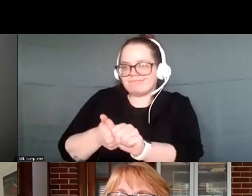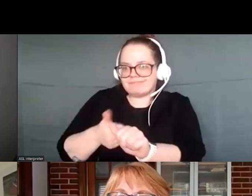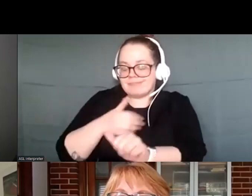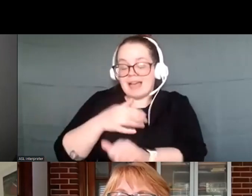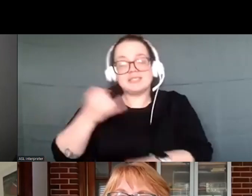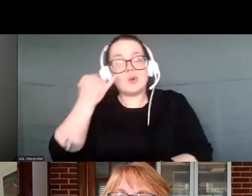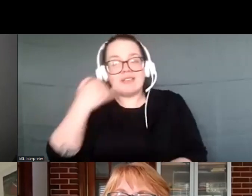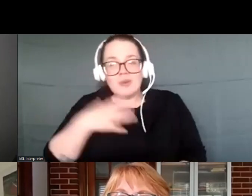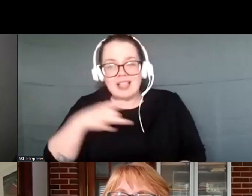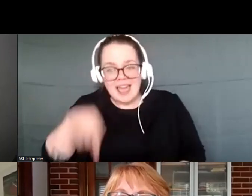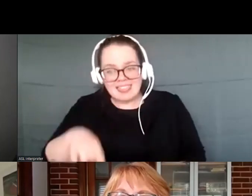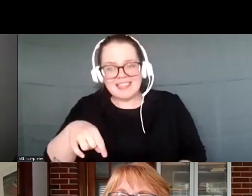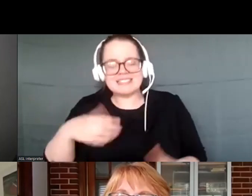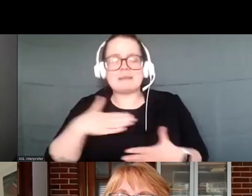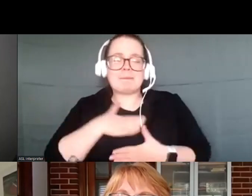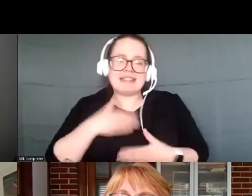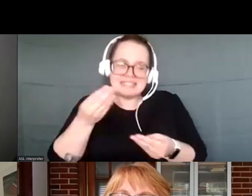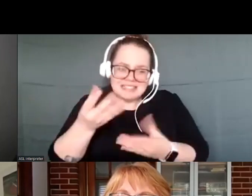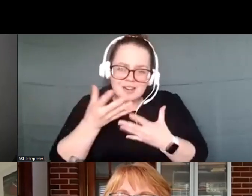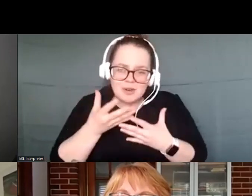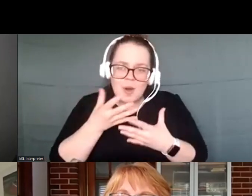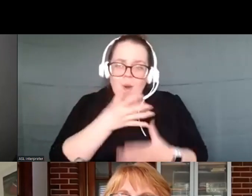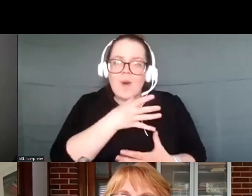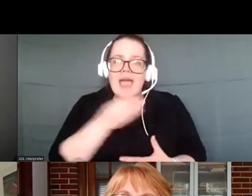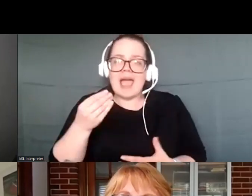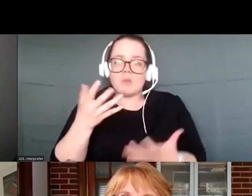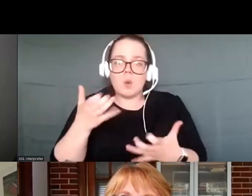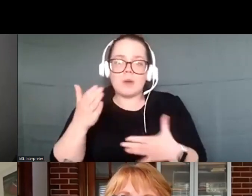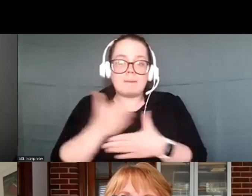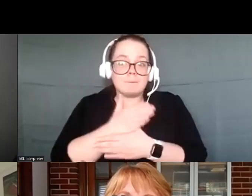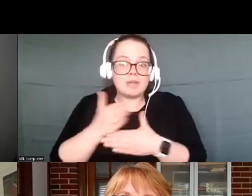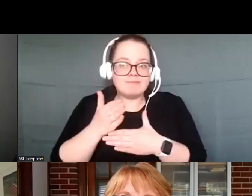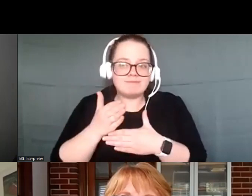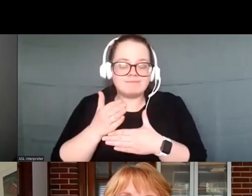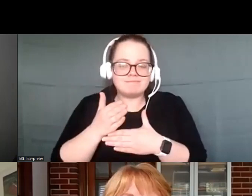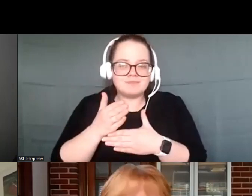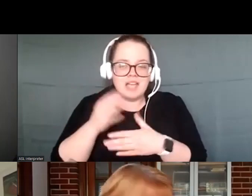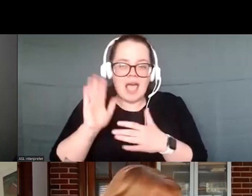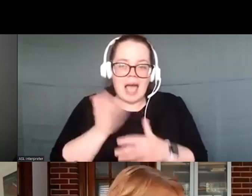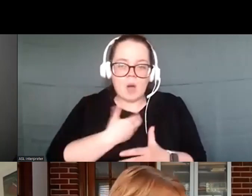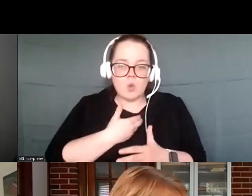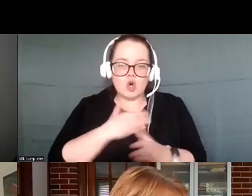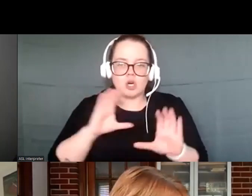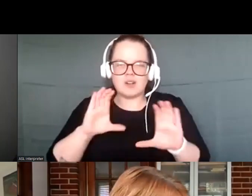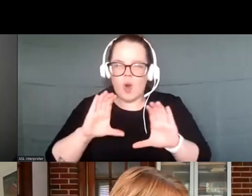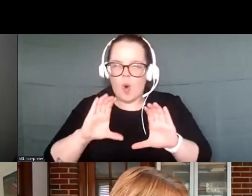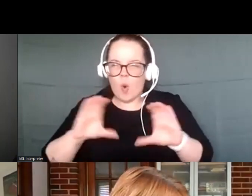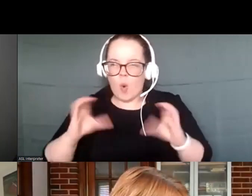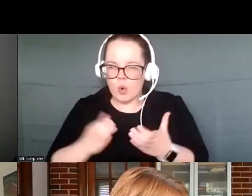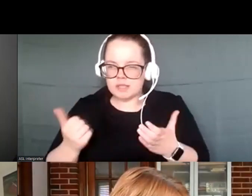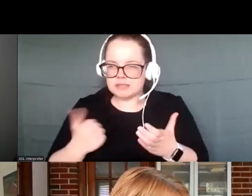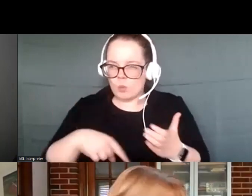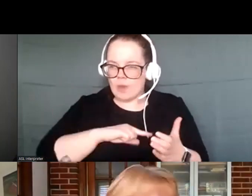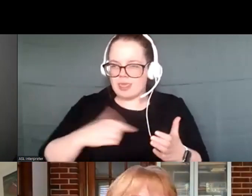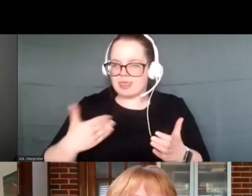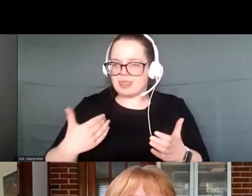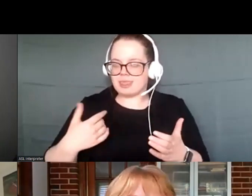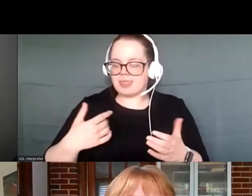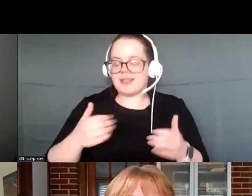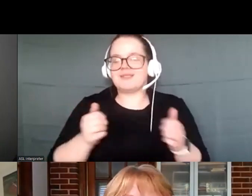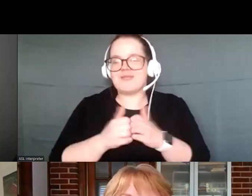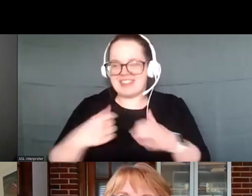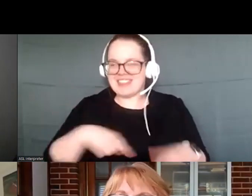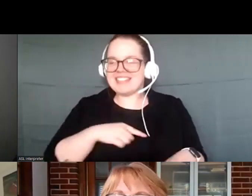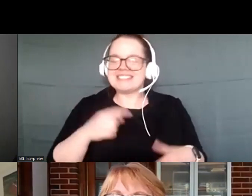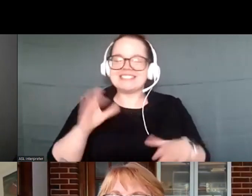know. We also want to just briefly share our course with you, Compose Your Career. It's a course for musicians and artists that